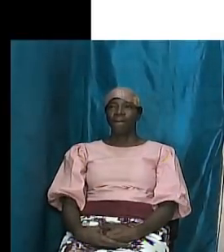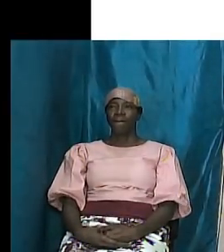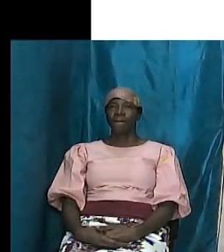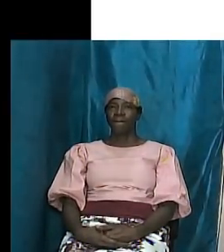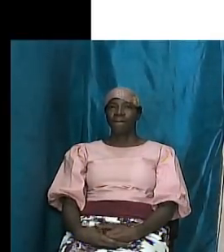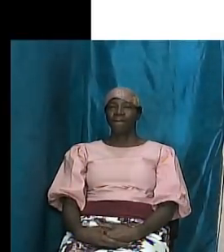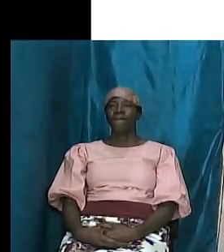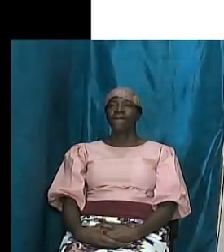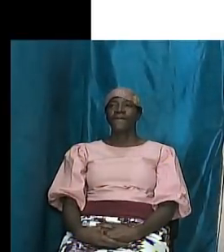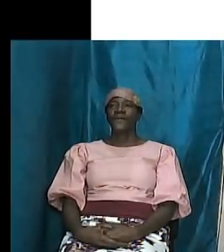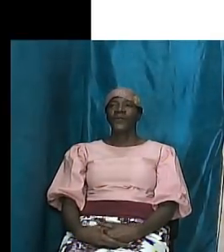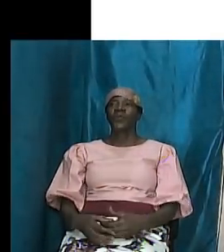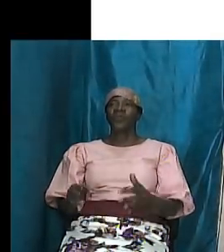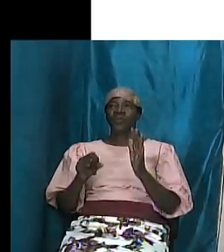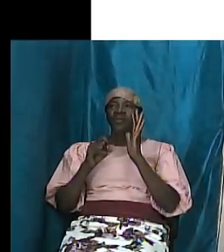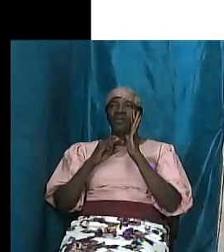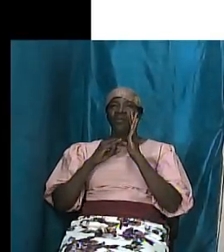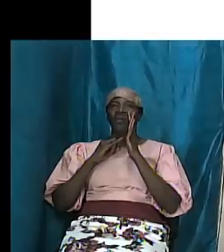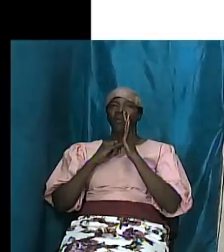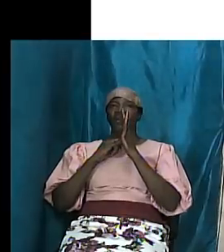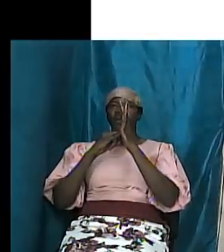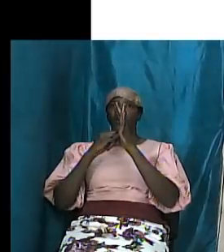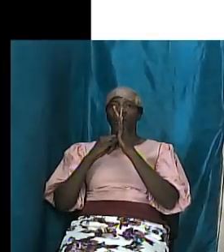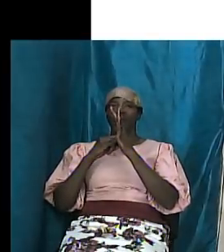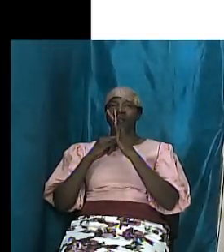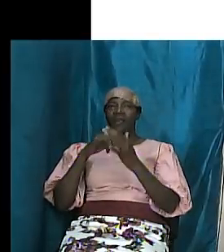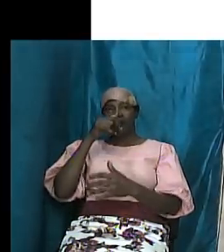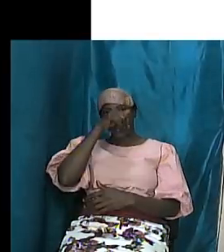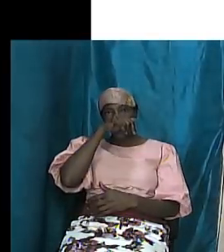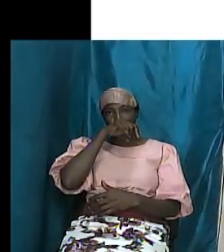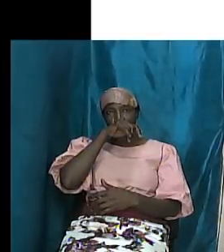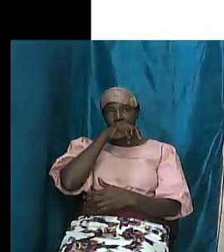we did indicate that the theme